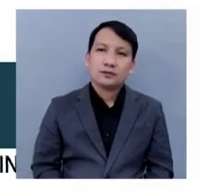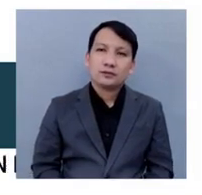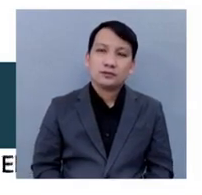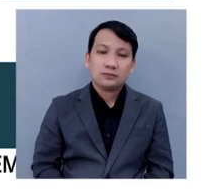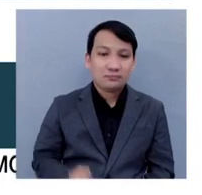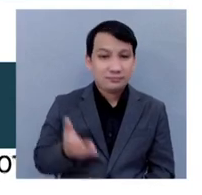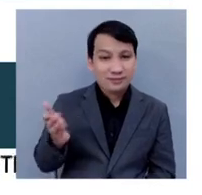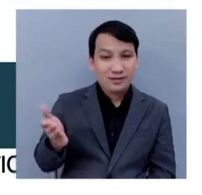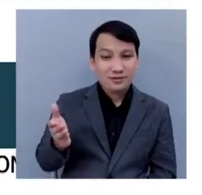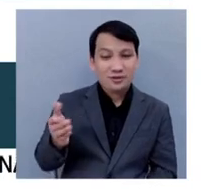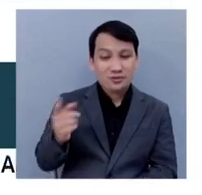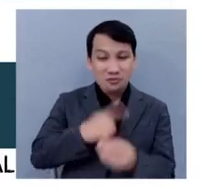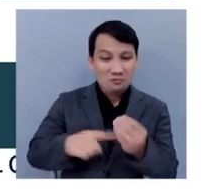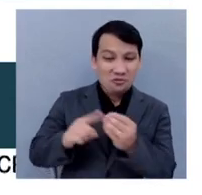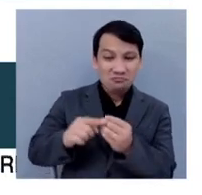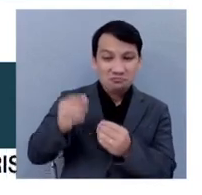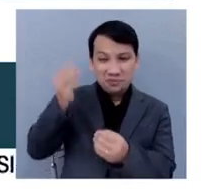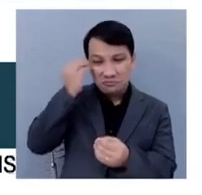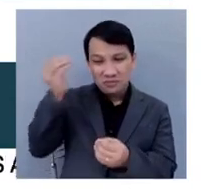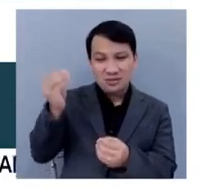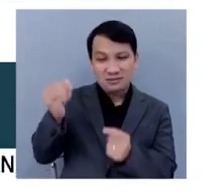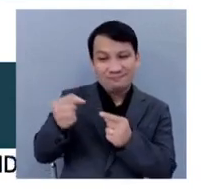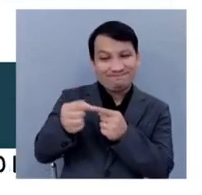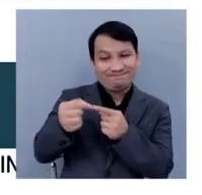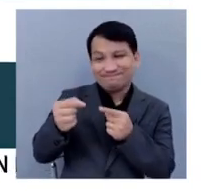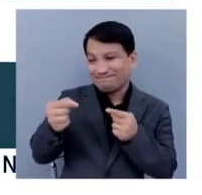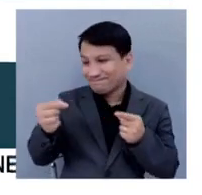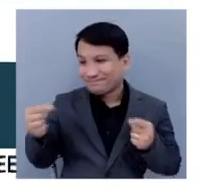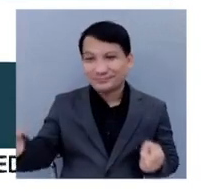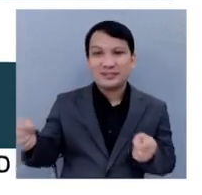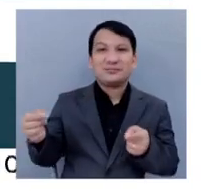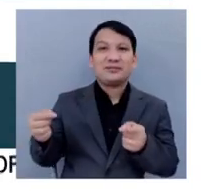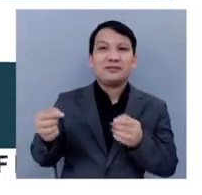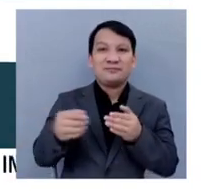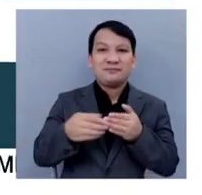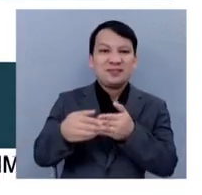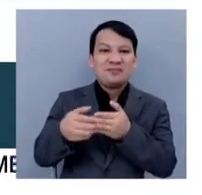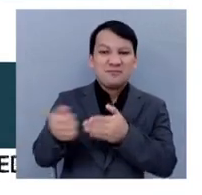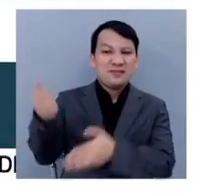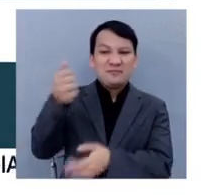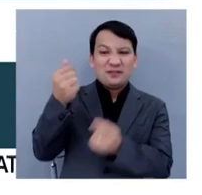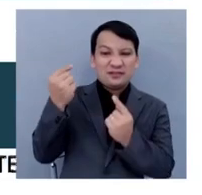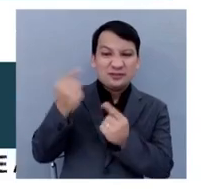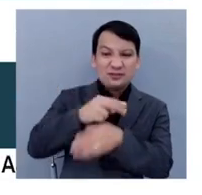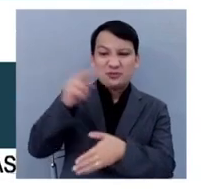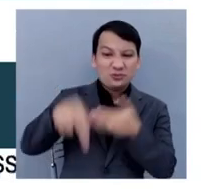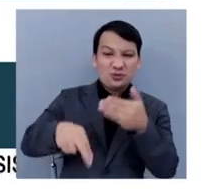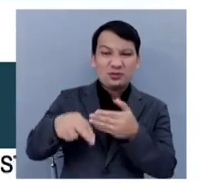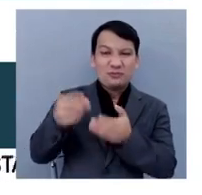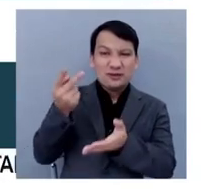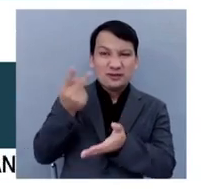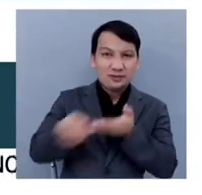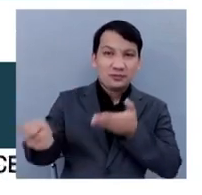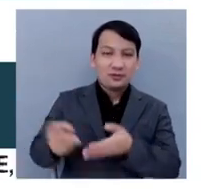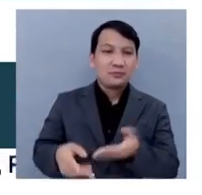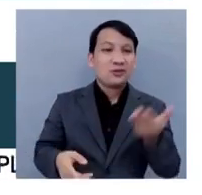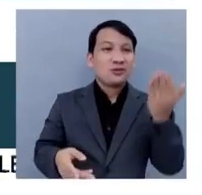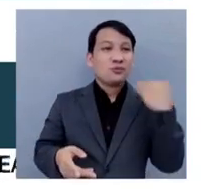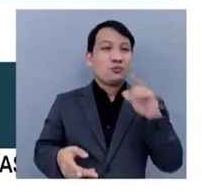defeat. If we had that attitude in 2003, we would not have